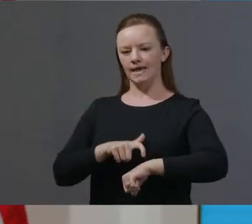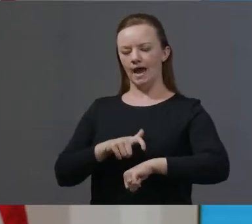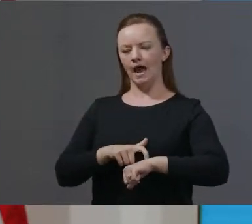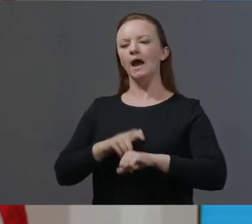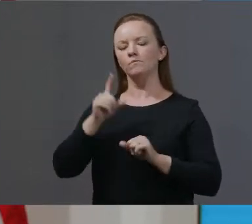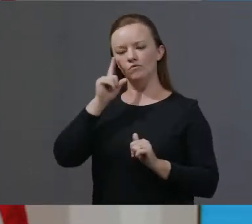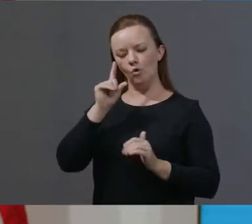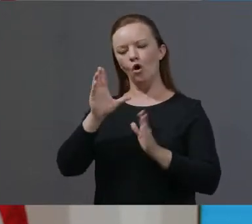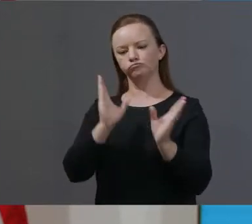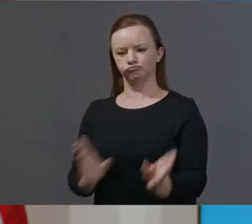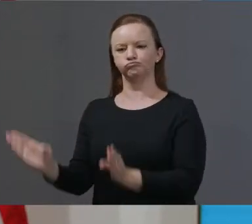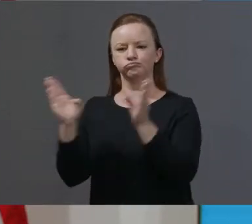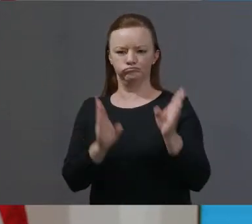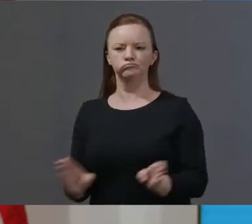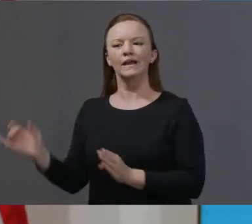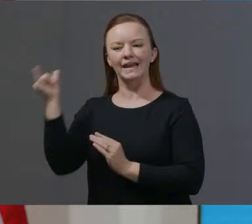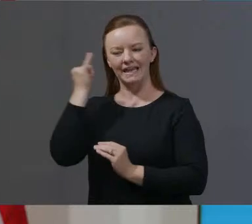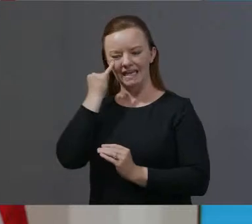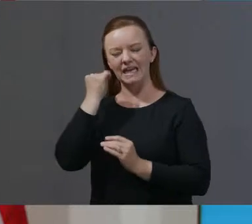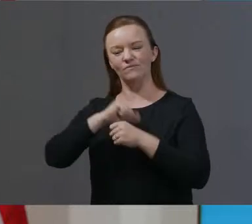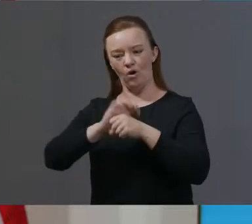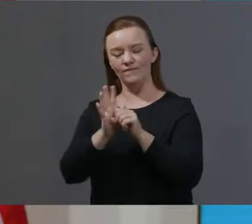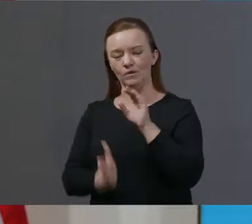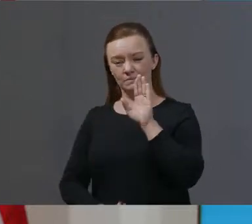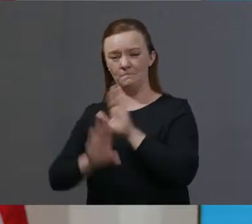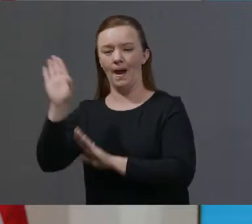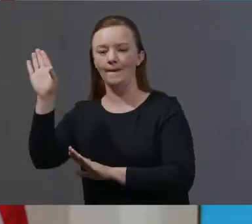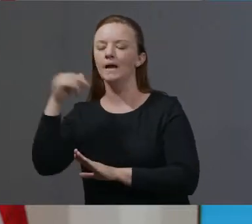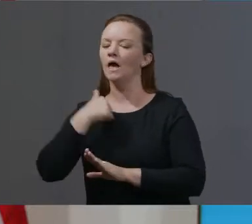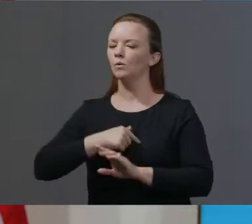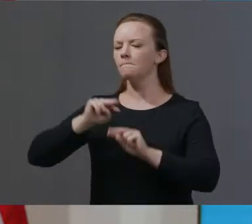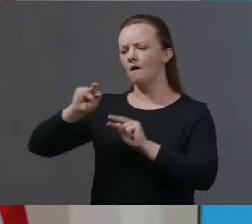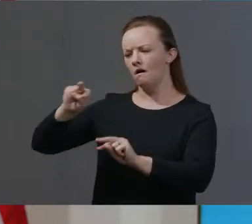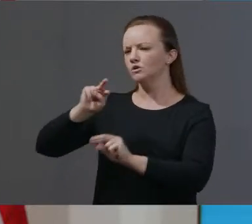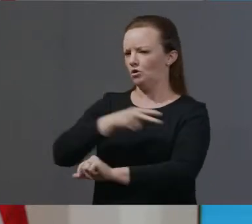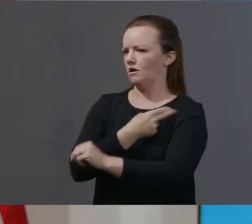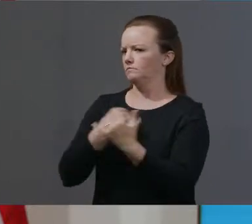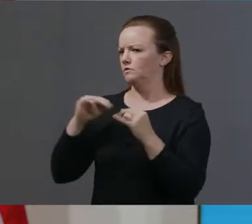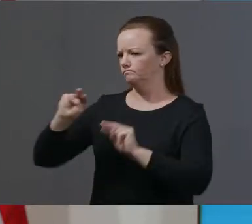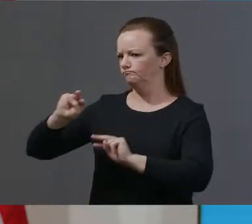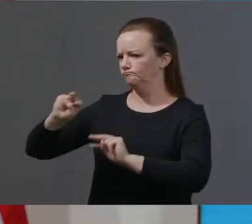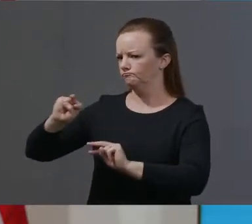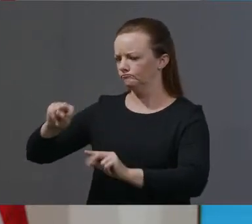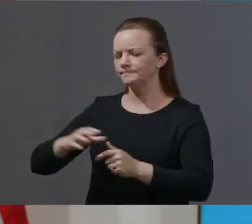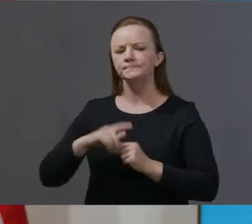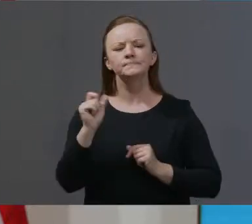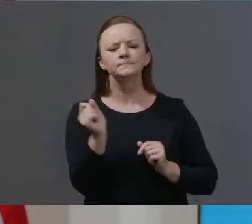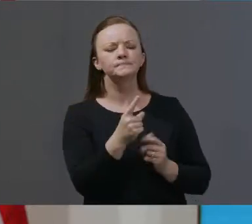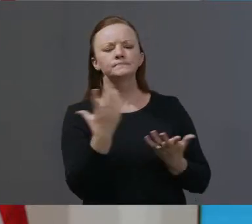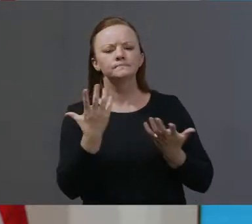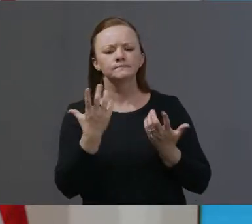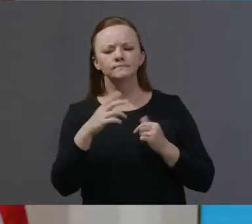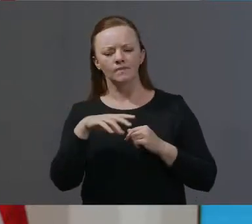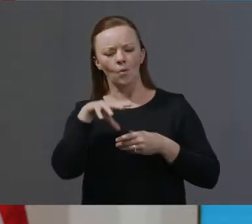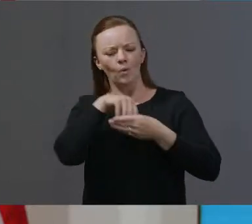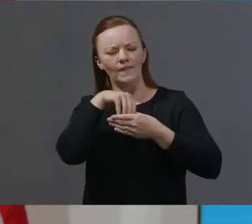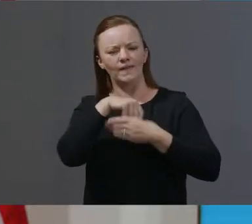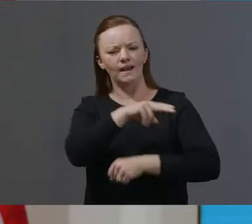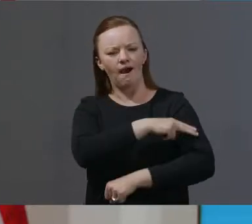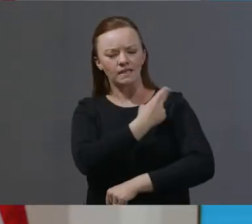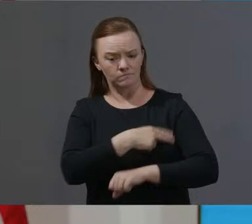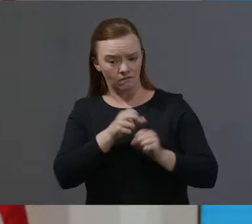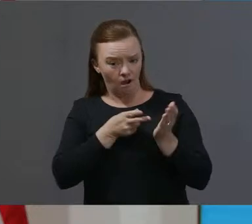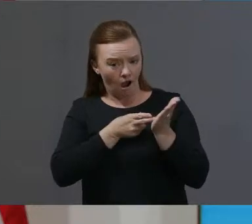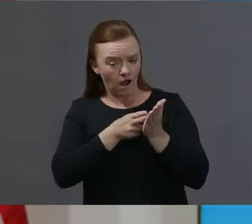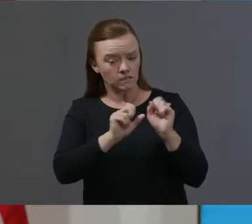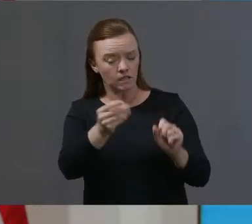We are monitoring very closely with our hospitals. The risk level right now inside the hospitals, if you could be honest with us, as